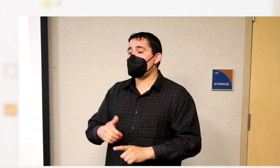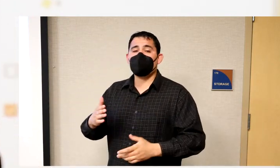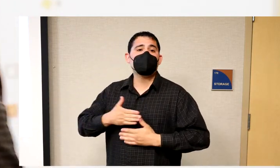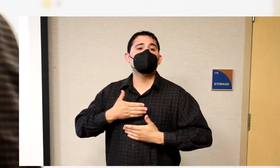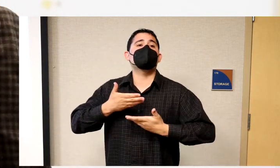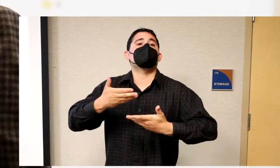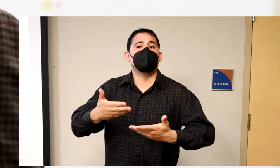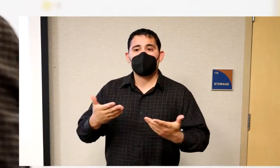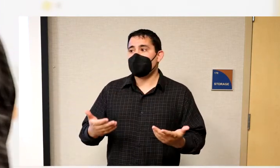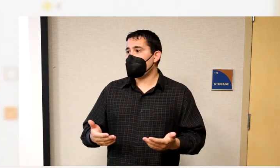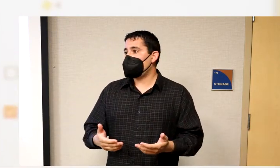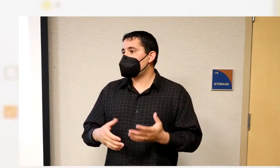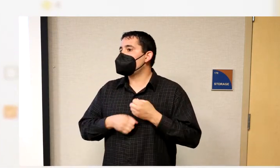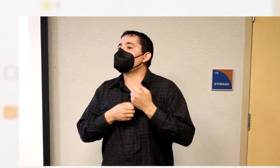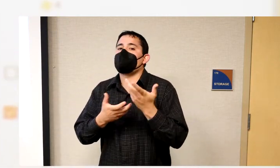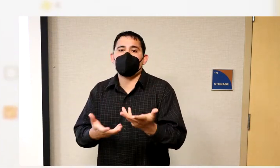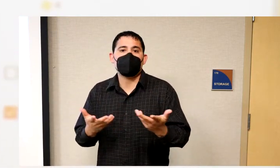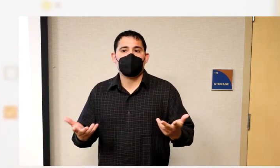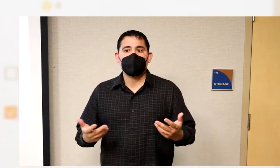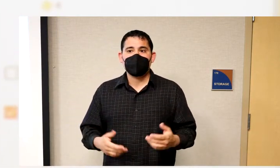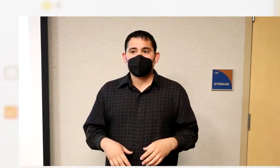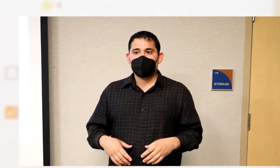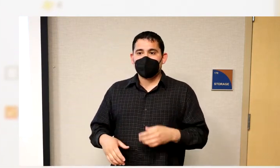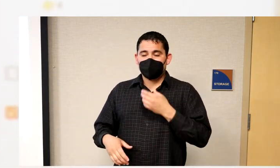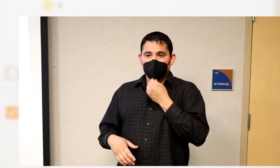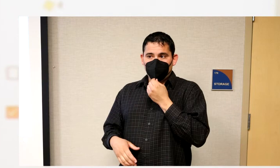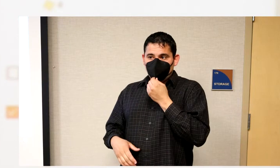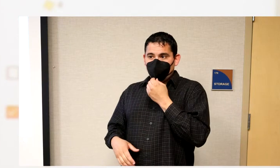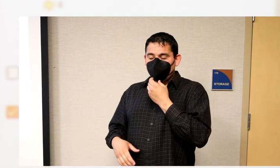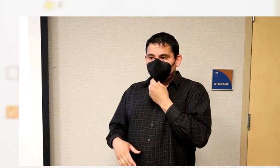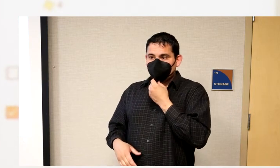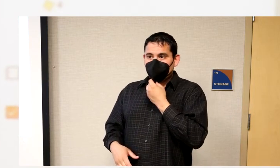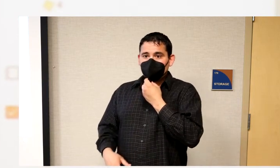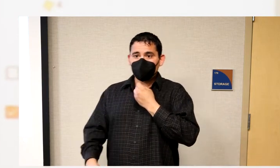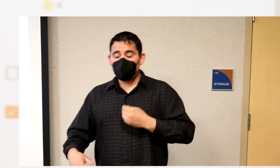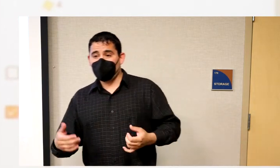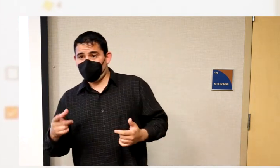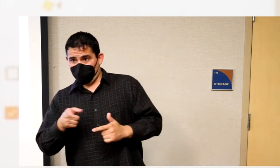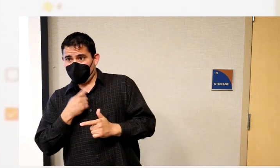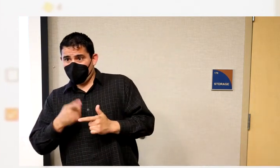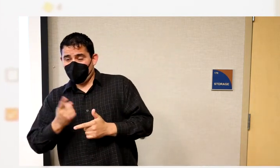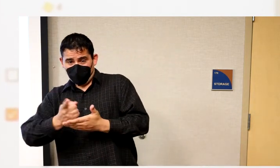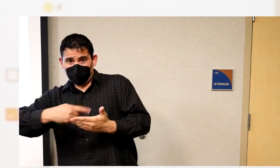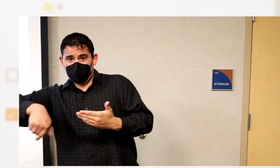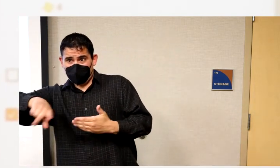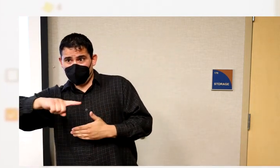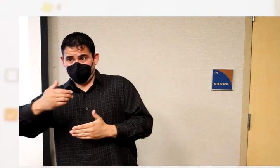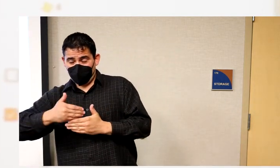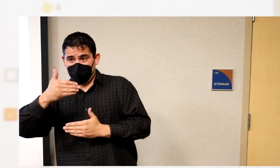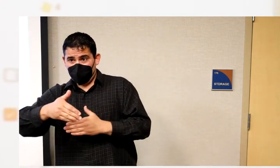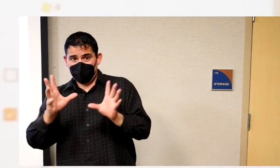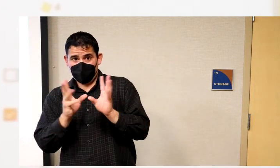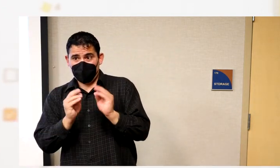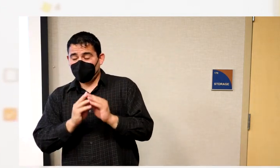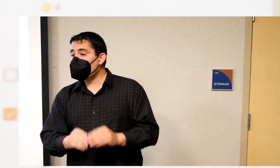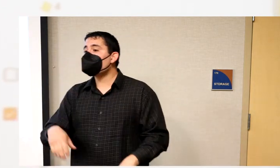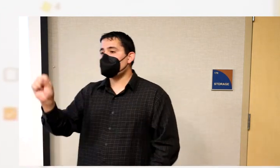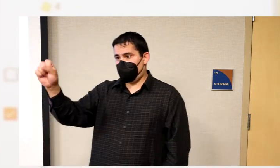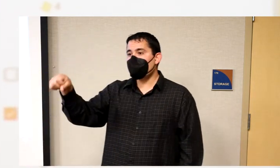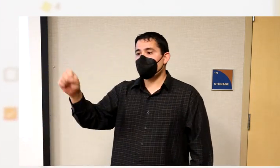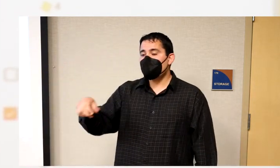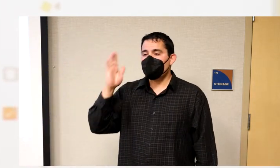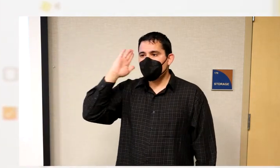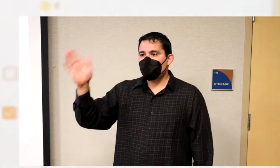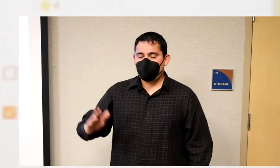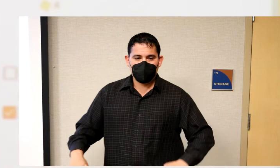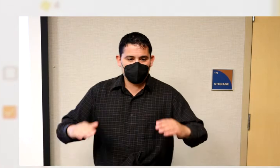speak. And okay, with So that, are we hashing all of that out next week, next meeting? that's our only choice, is to hash